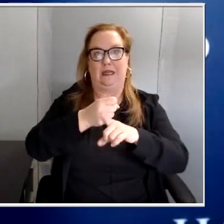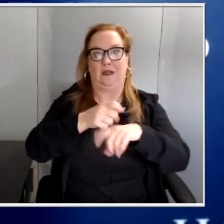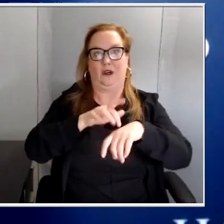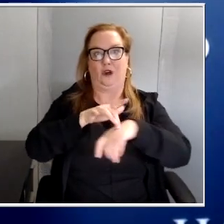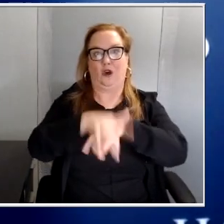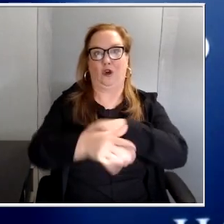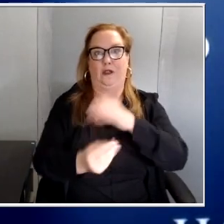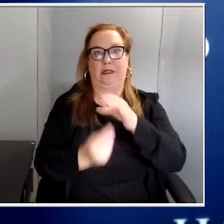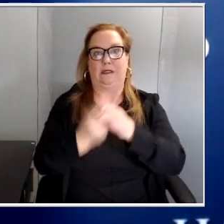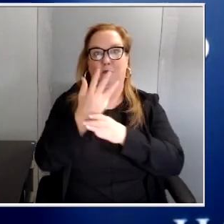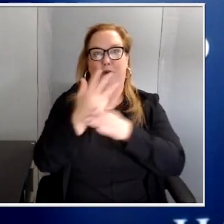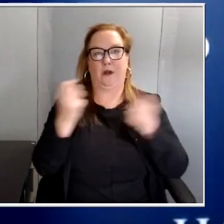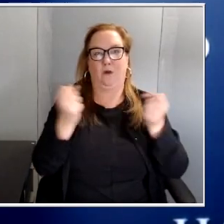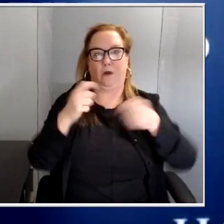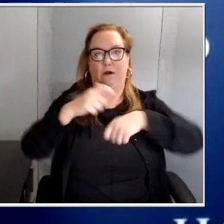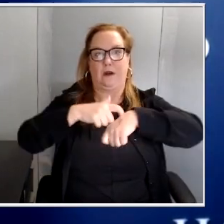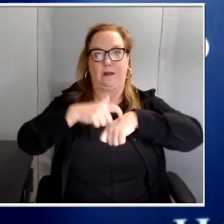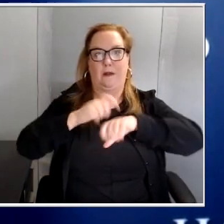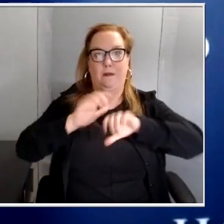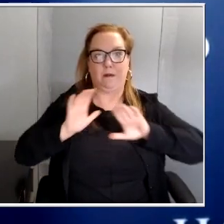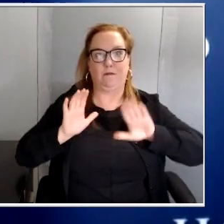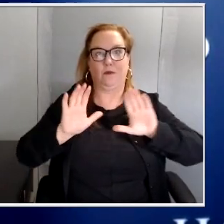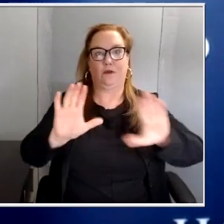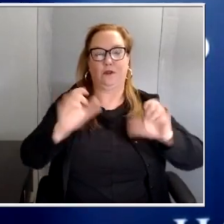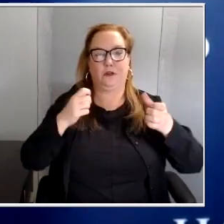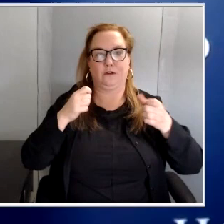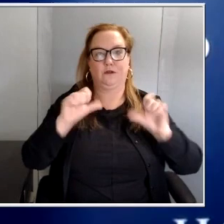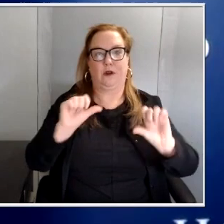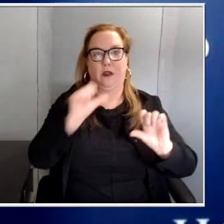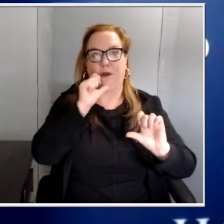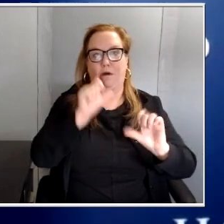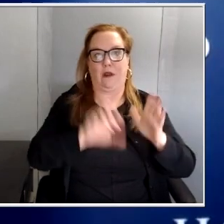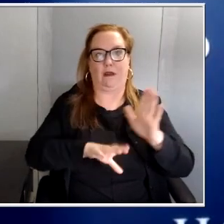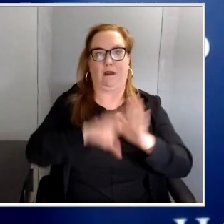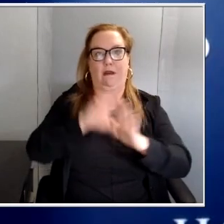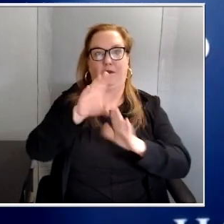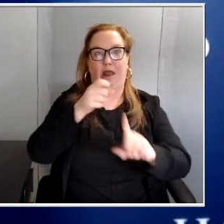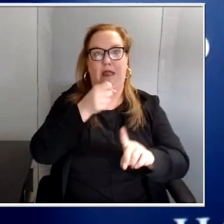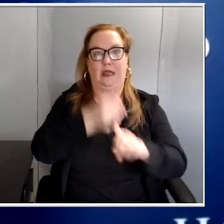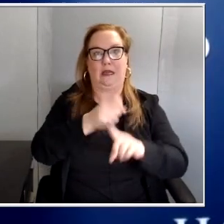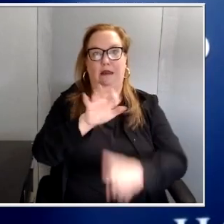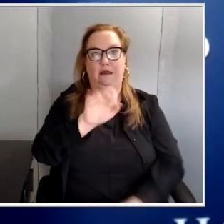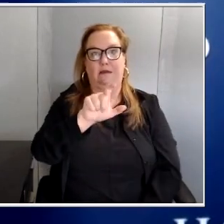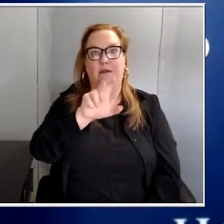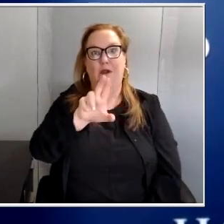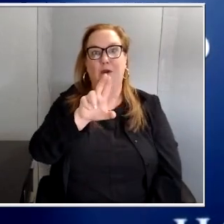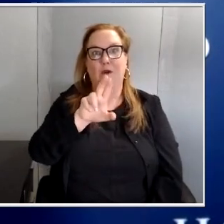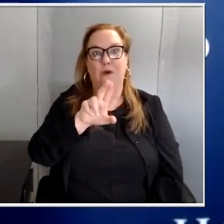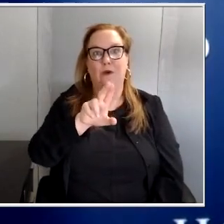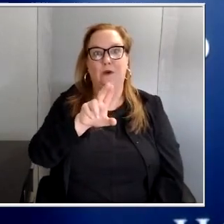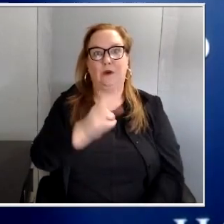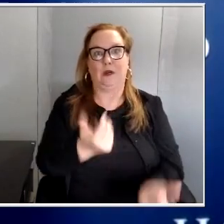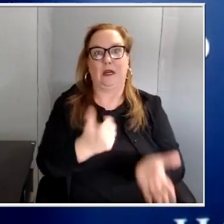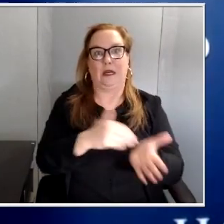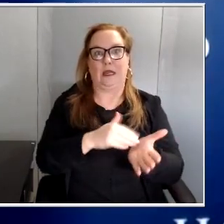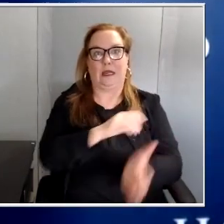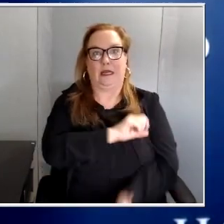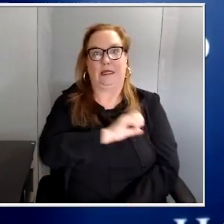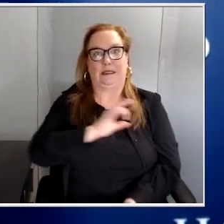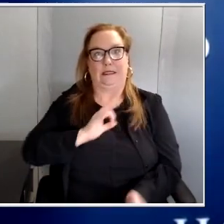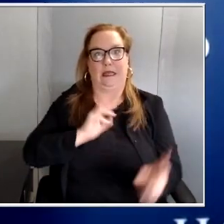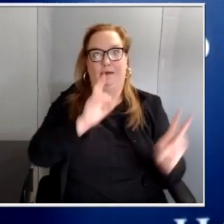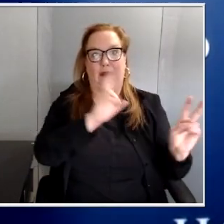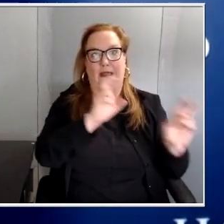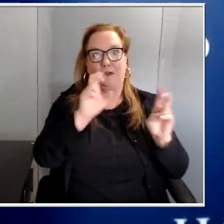later winter. So I've been really pushing to try to so we don't have another wave of that impact of the flu. Again, staffing's an issue, kind of